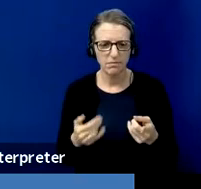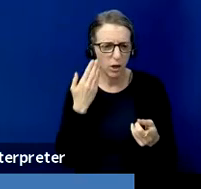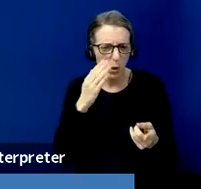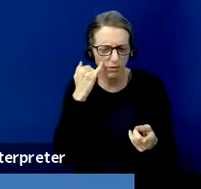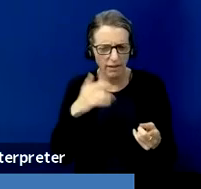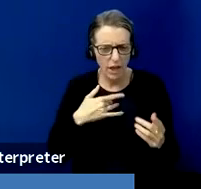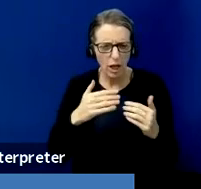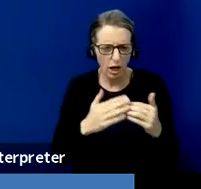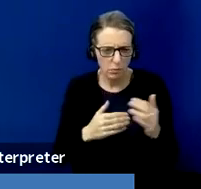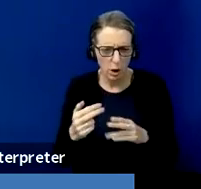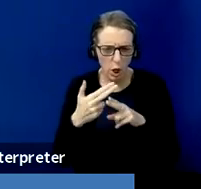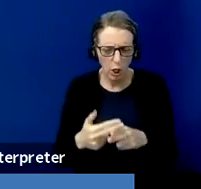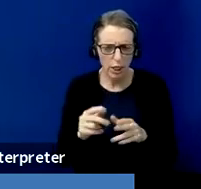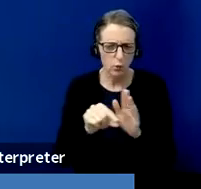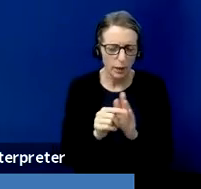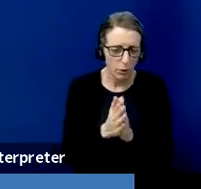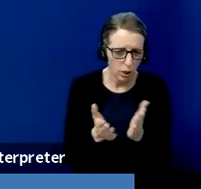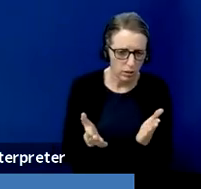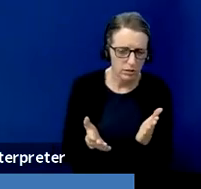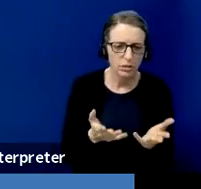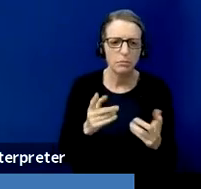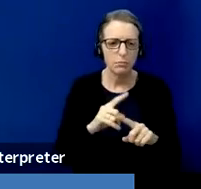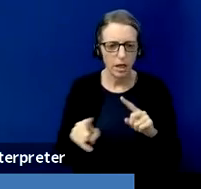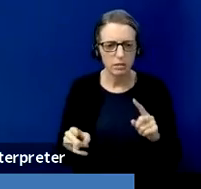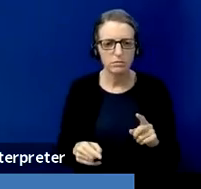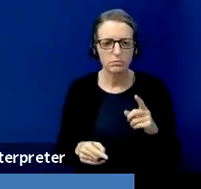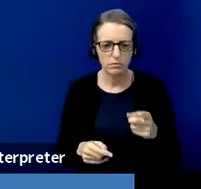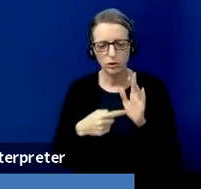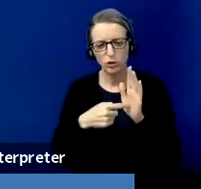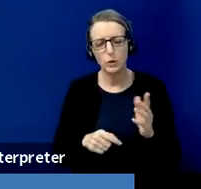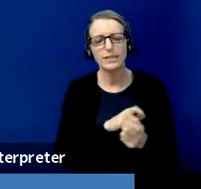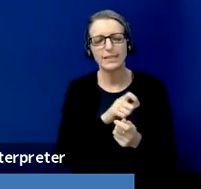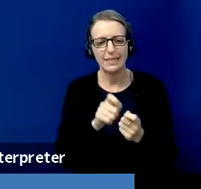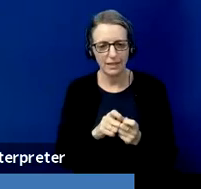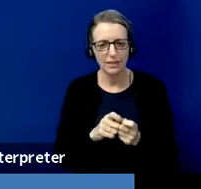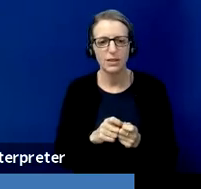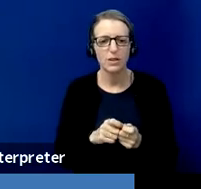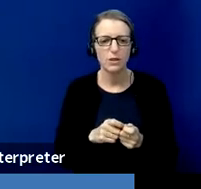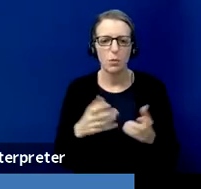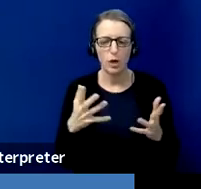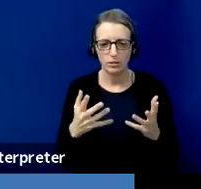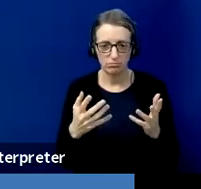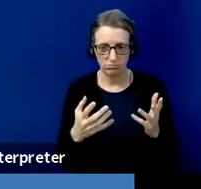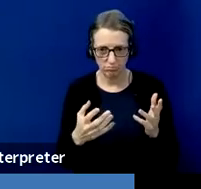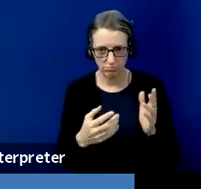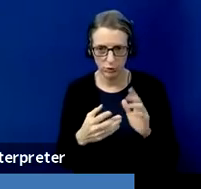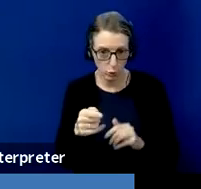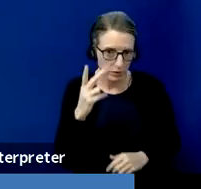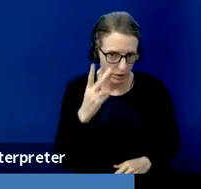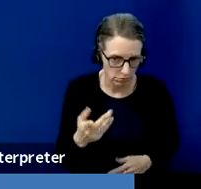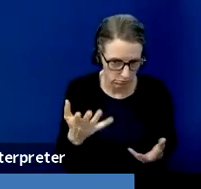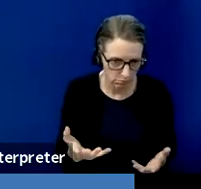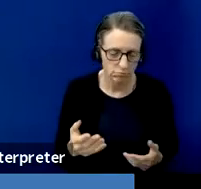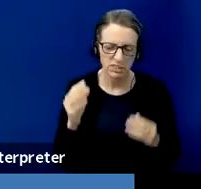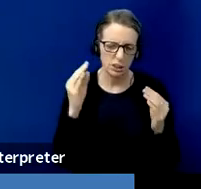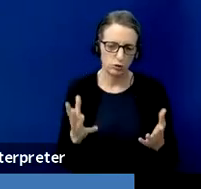feel comfortable calling it a grade book, but this shows exactly what it will show for you as a teacher.